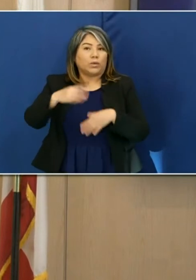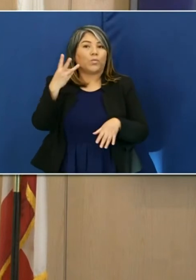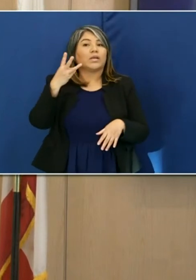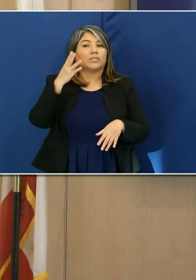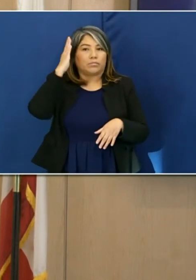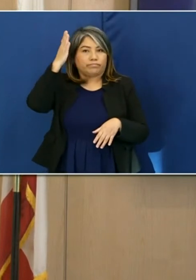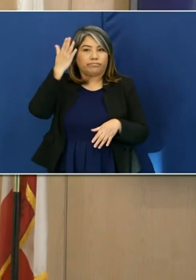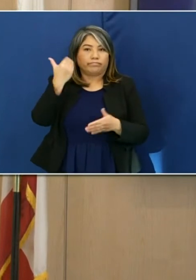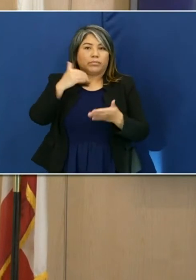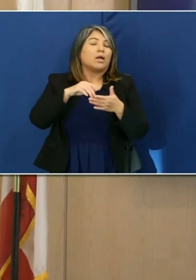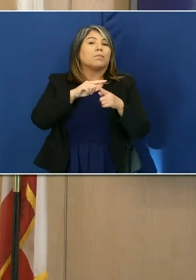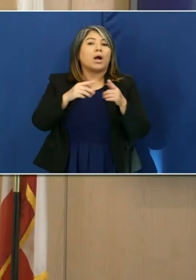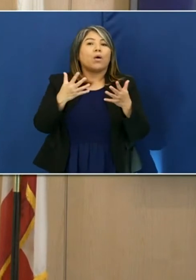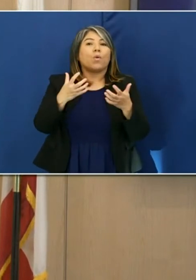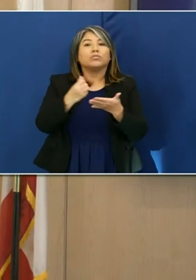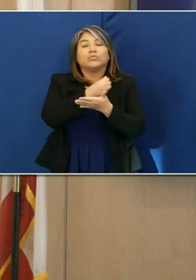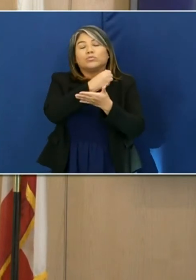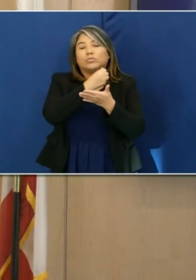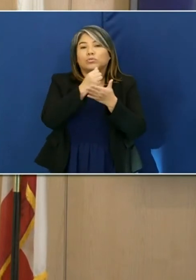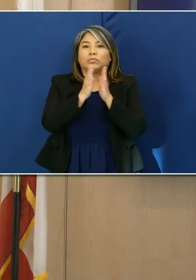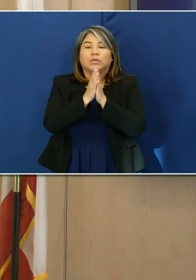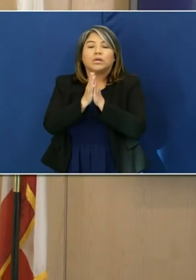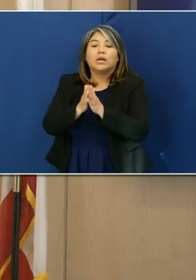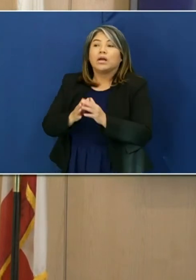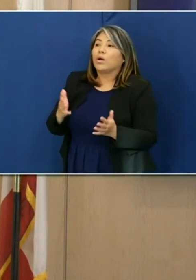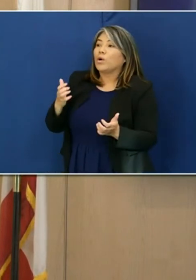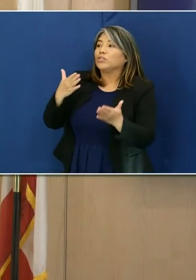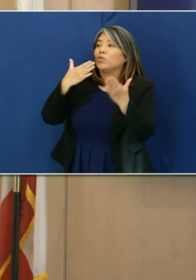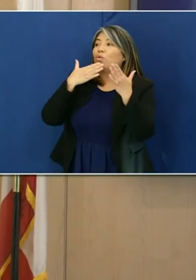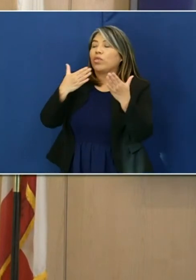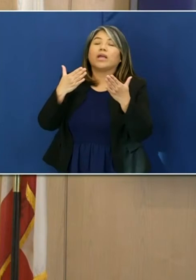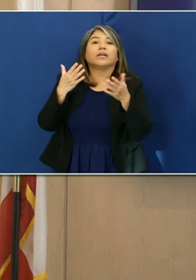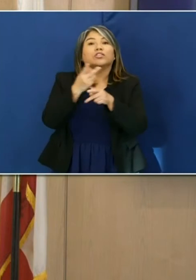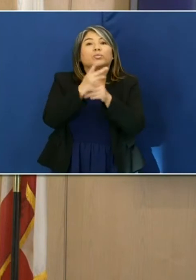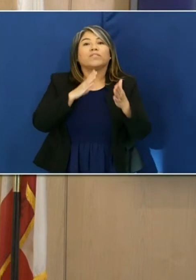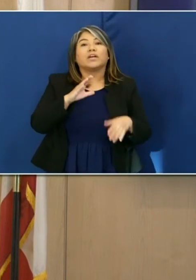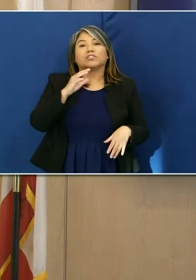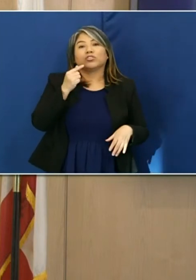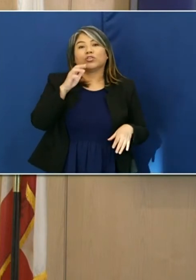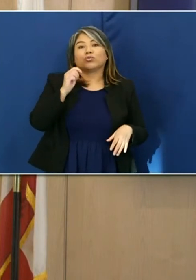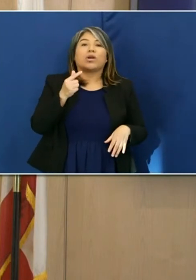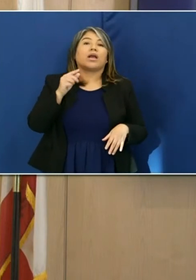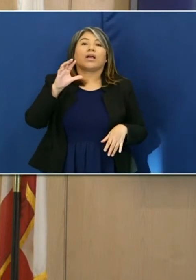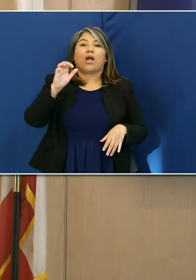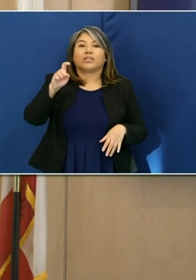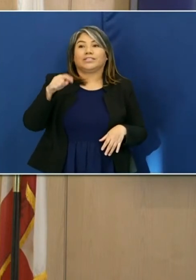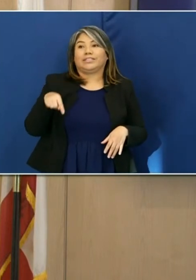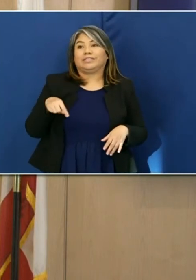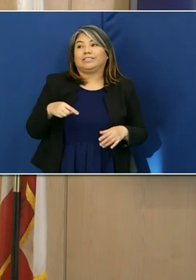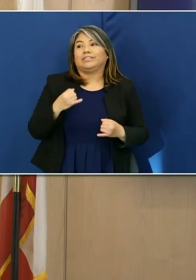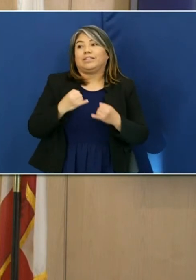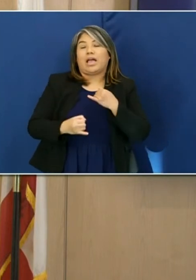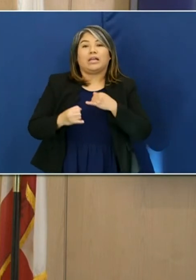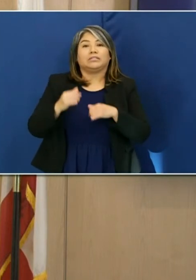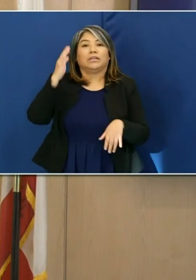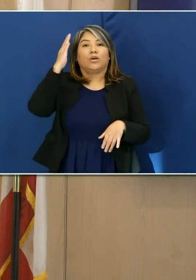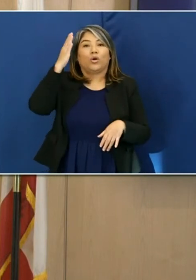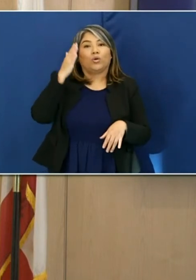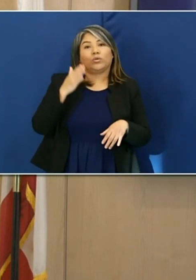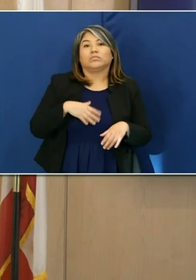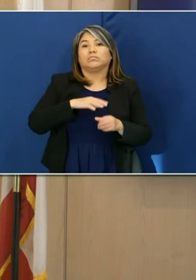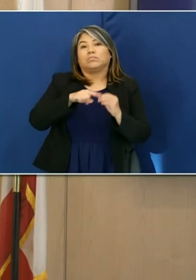take a moment, if you will indulge me, to thank Supervisor Greg Cox. This is Supervisor Greg Cox's last COVID